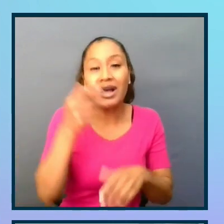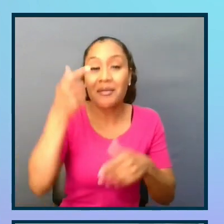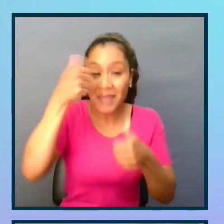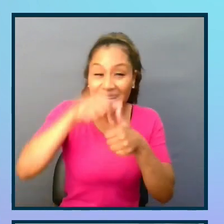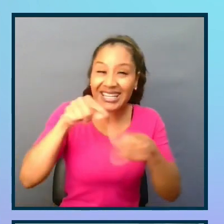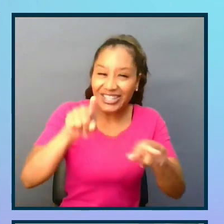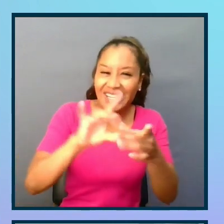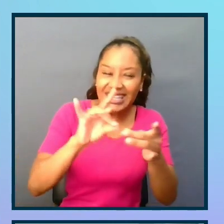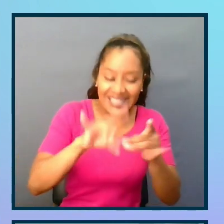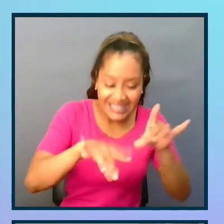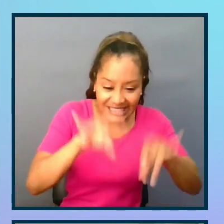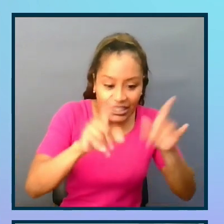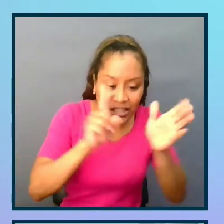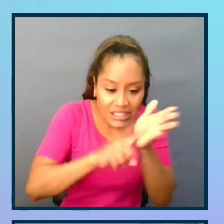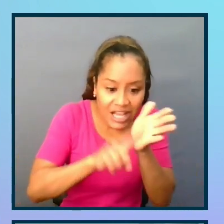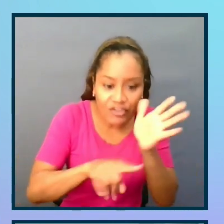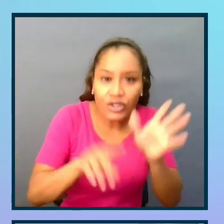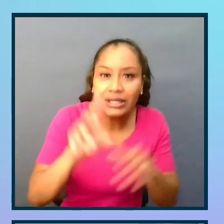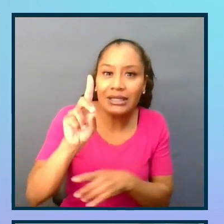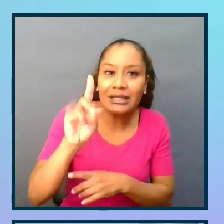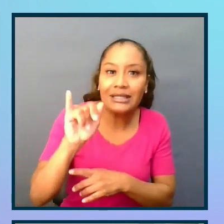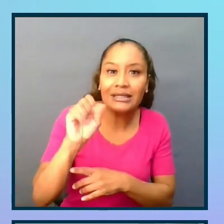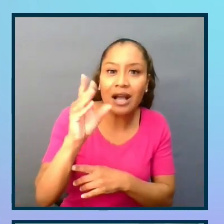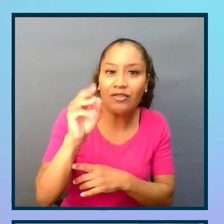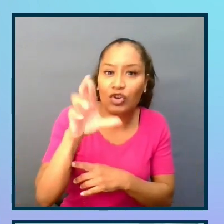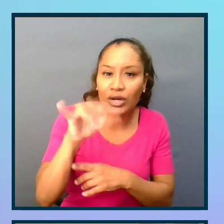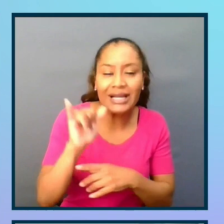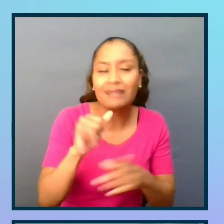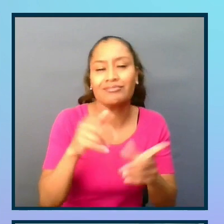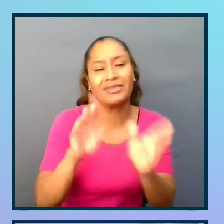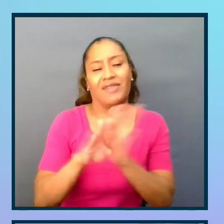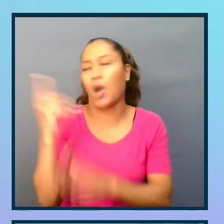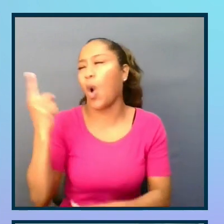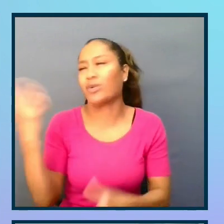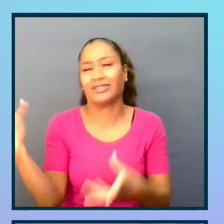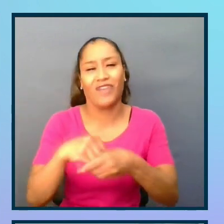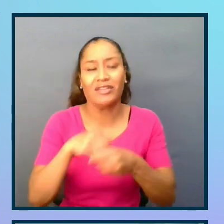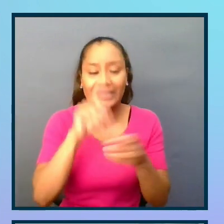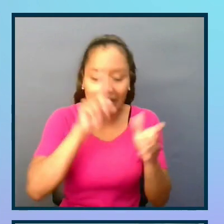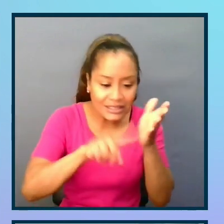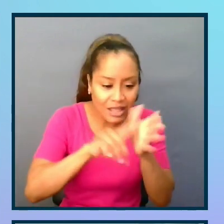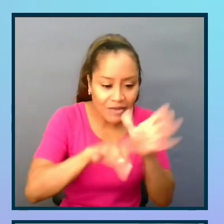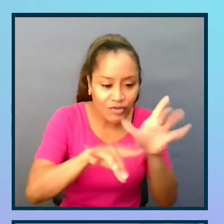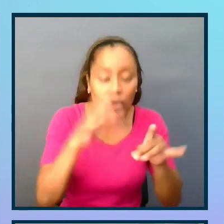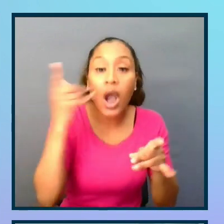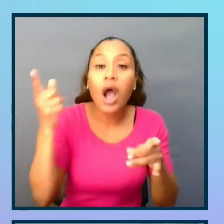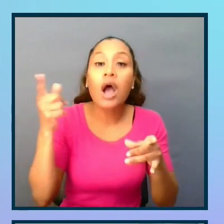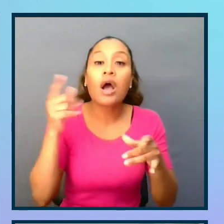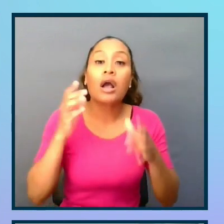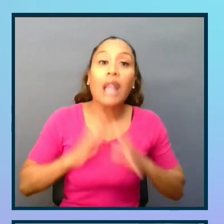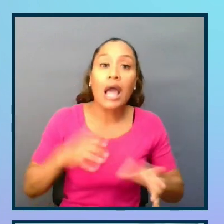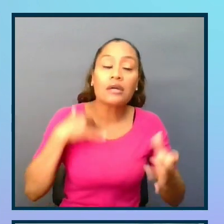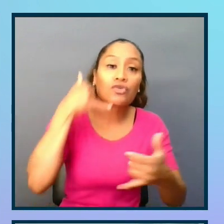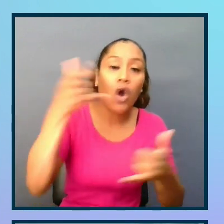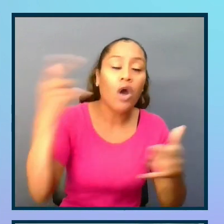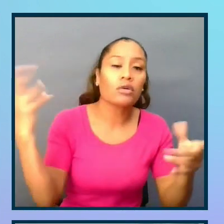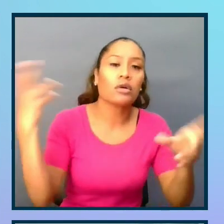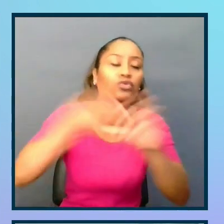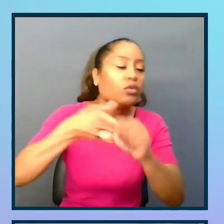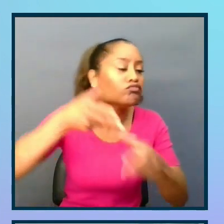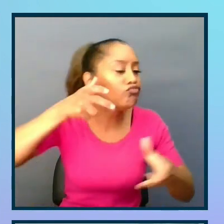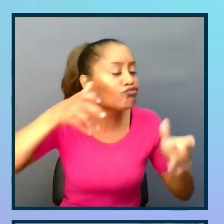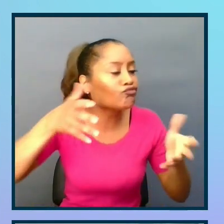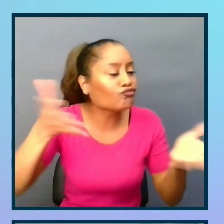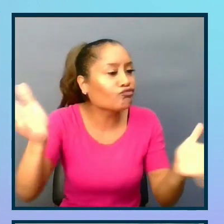before, development is almost always involved in that, whether they're on some of the calls with clients or that they've just seen the